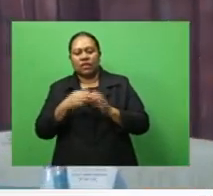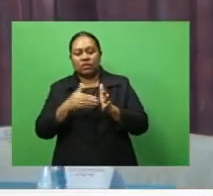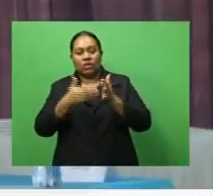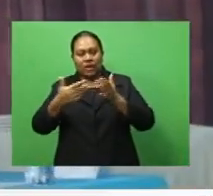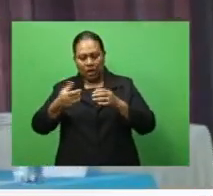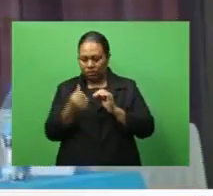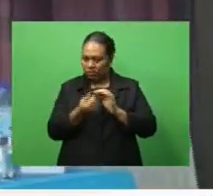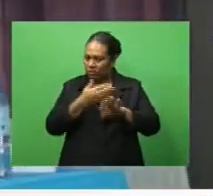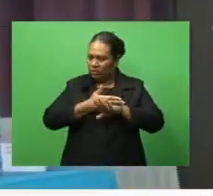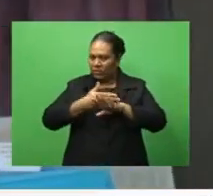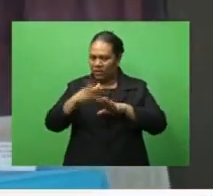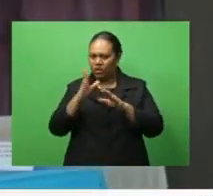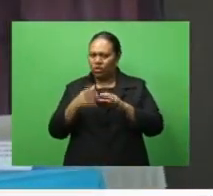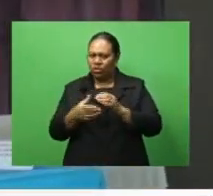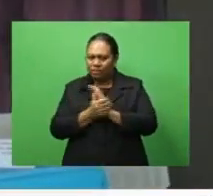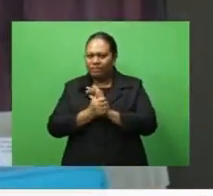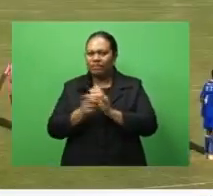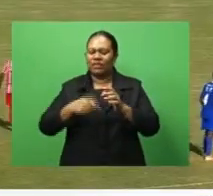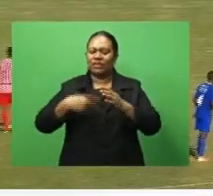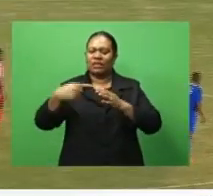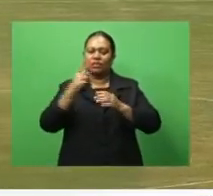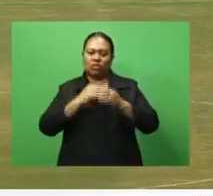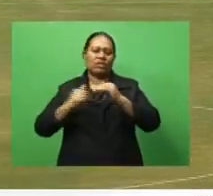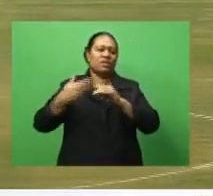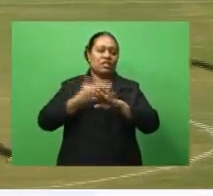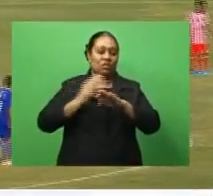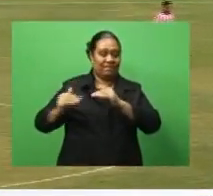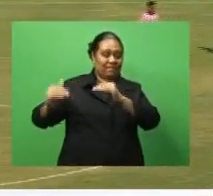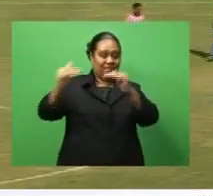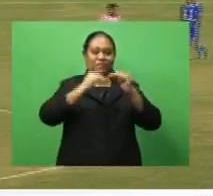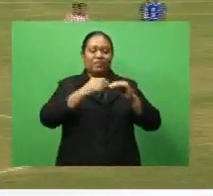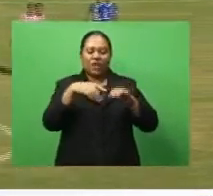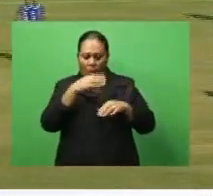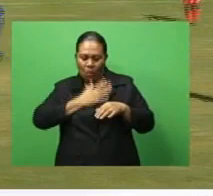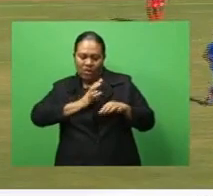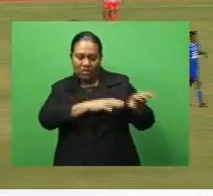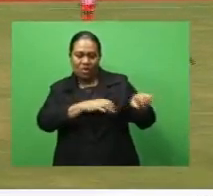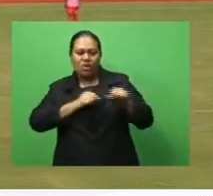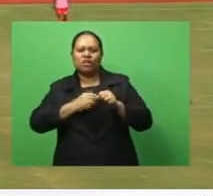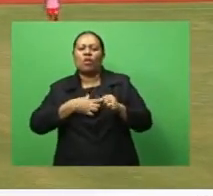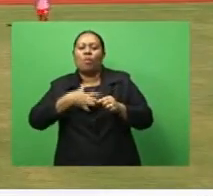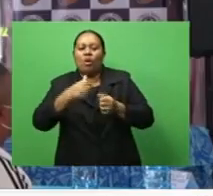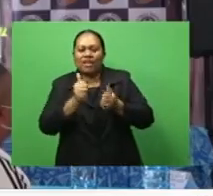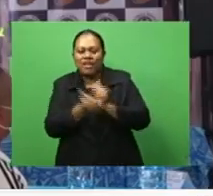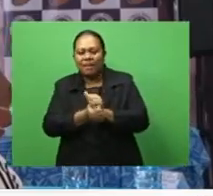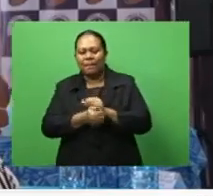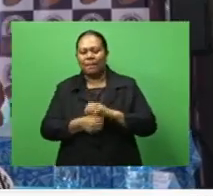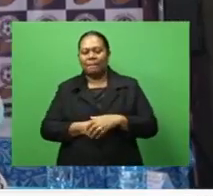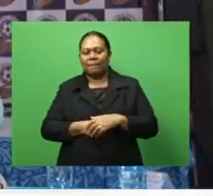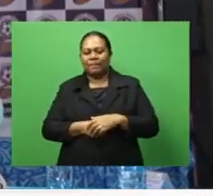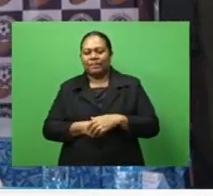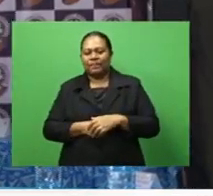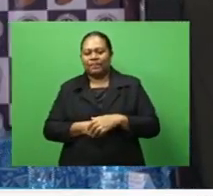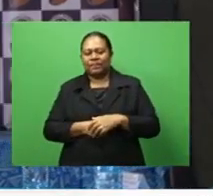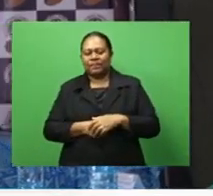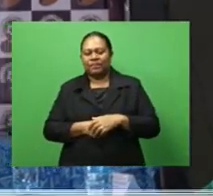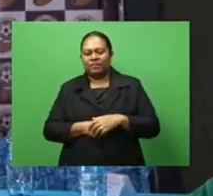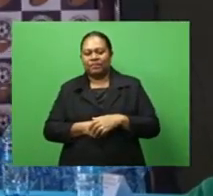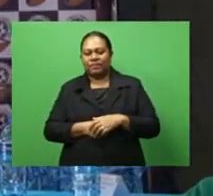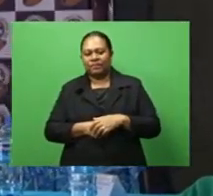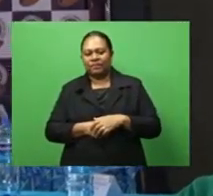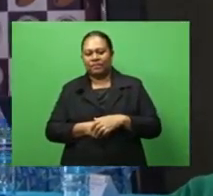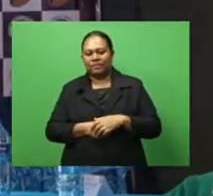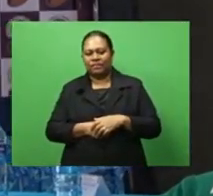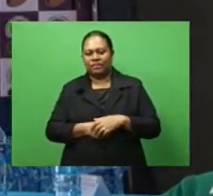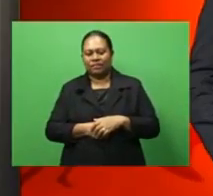of improving standards, the Fiji FA aims to host more invitational games post-COVID-19. Karleni Tavi,